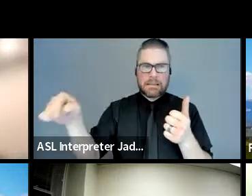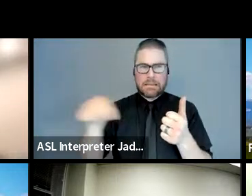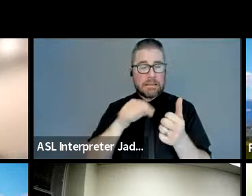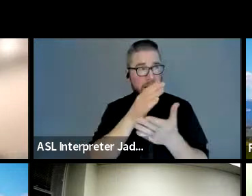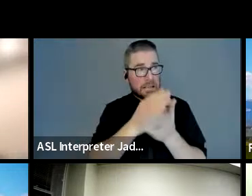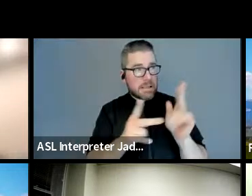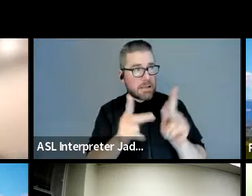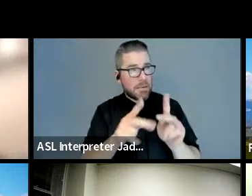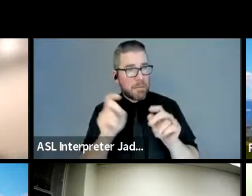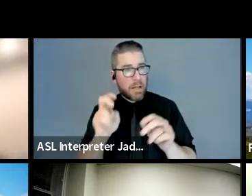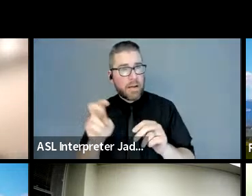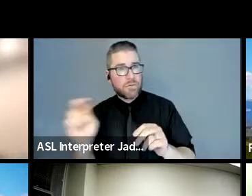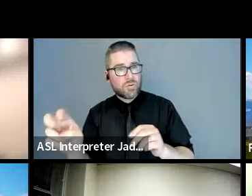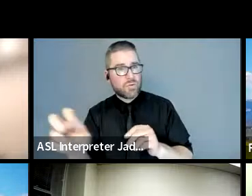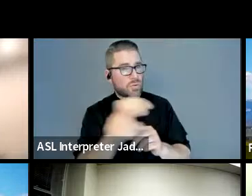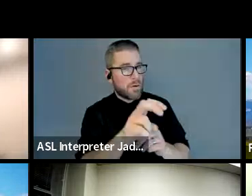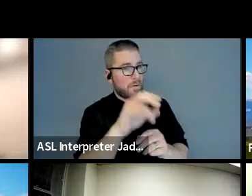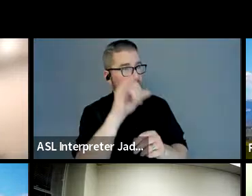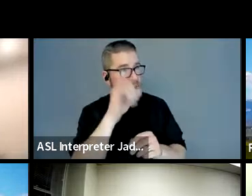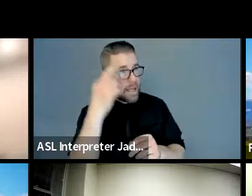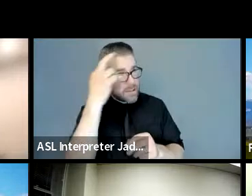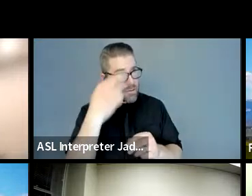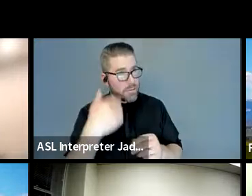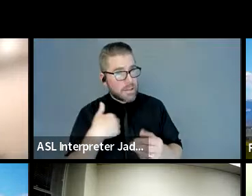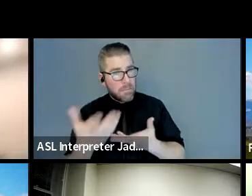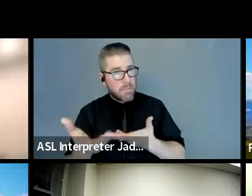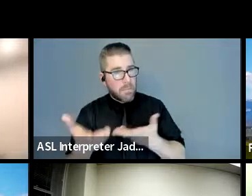travel. Thanks, This is why I bring those questions.